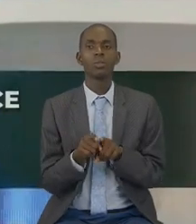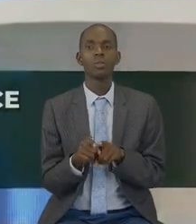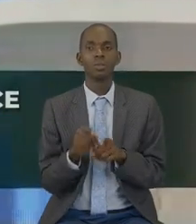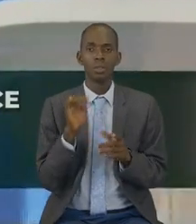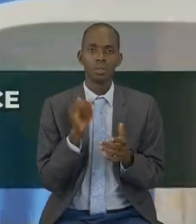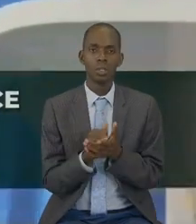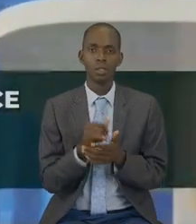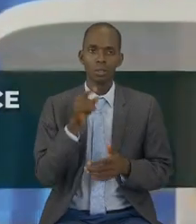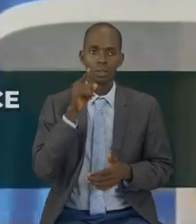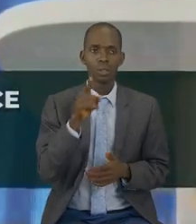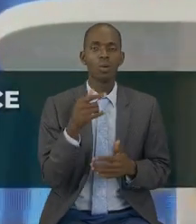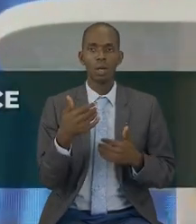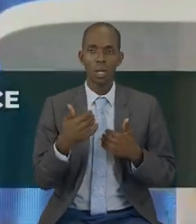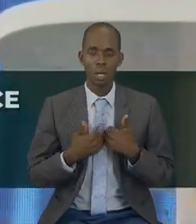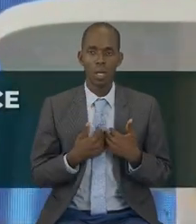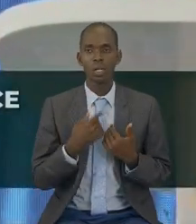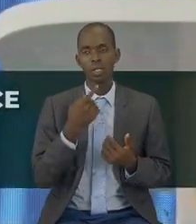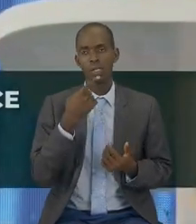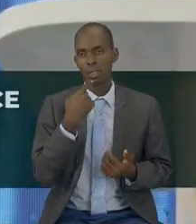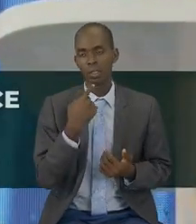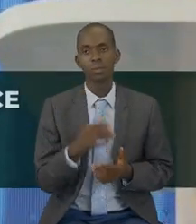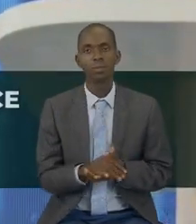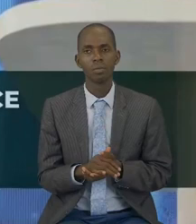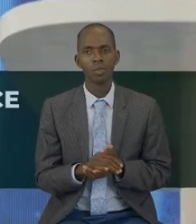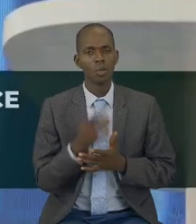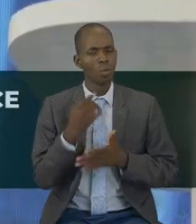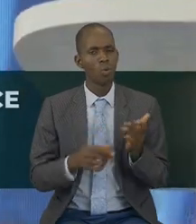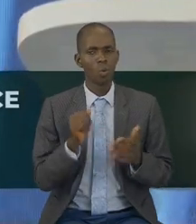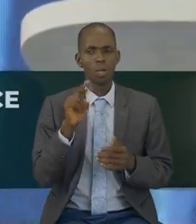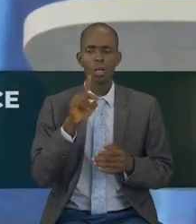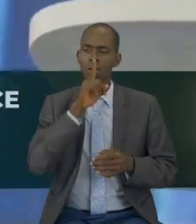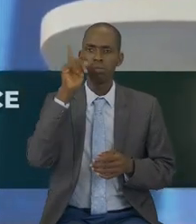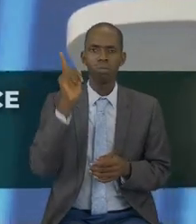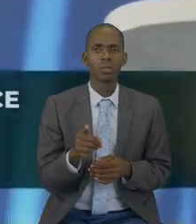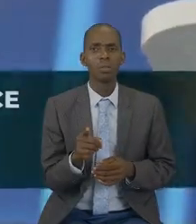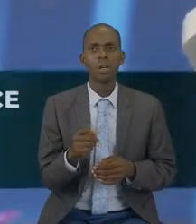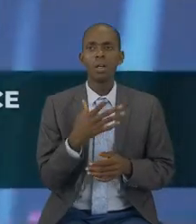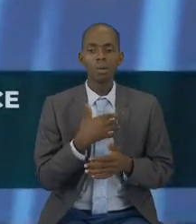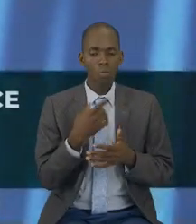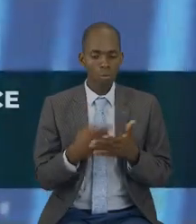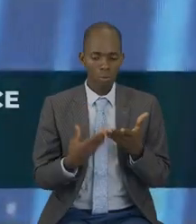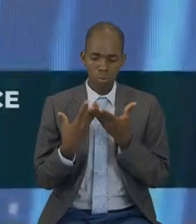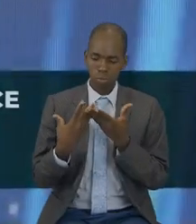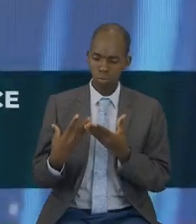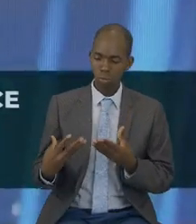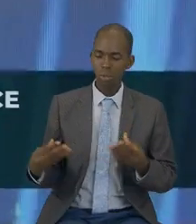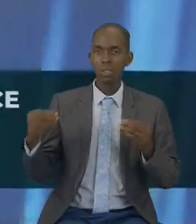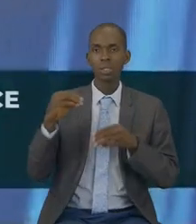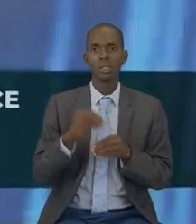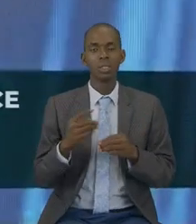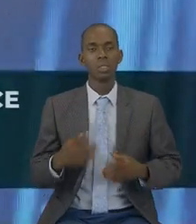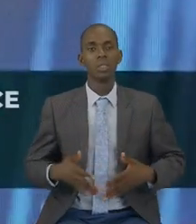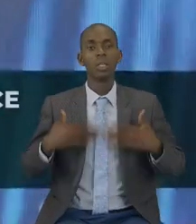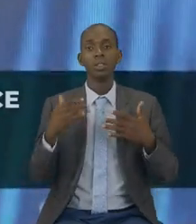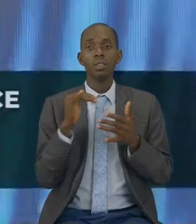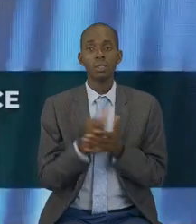that thou hast spoken. What an assurance and what settlement in his life, that